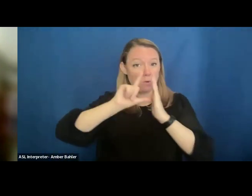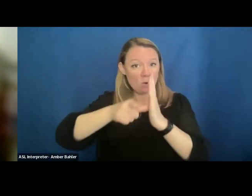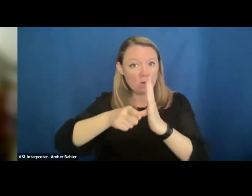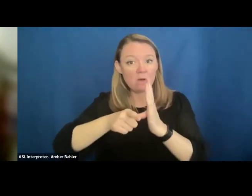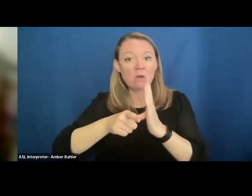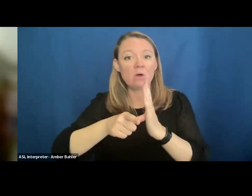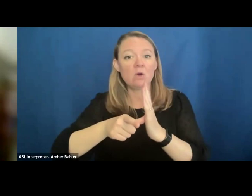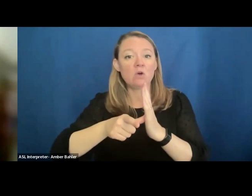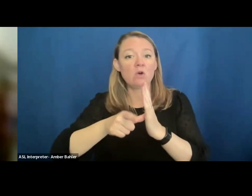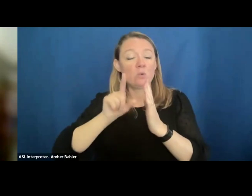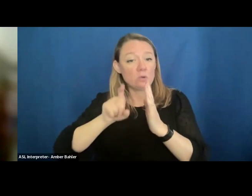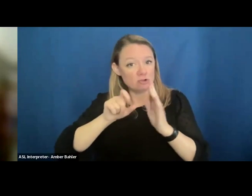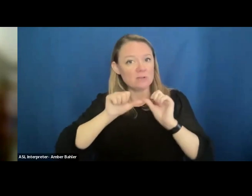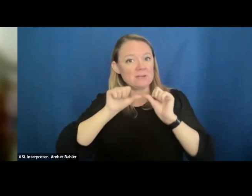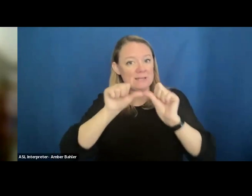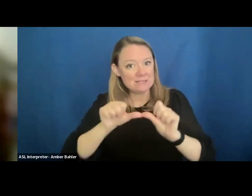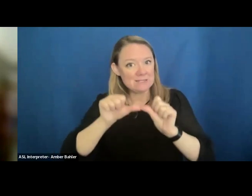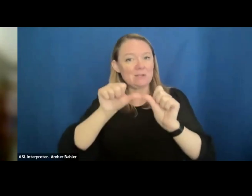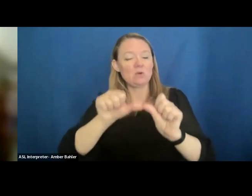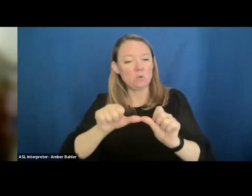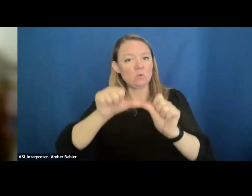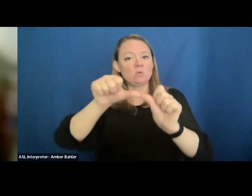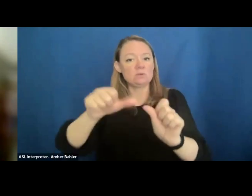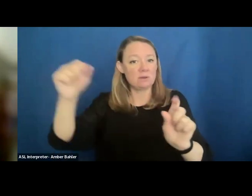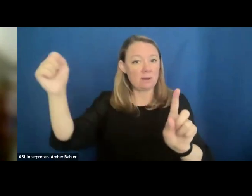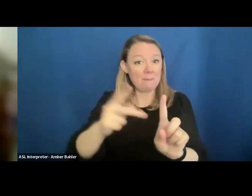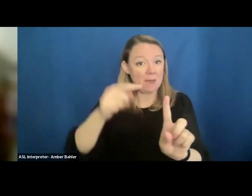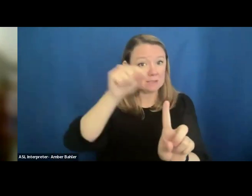we should continue to circle back to this. Michael.